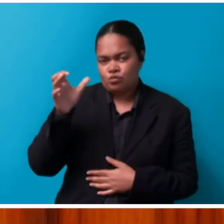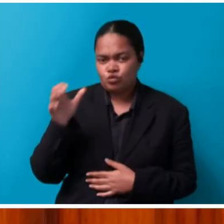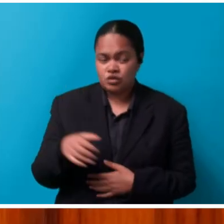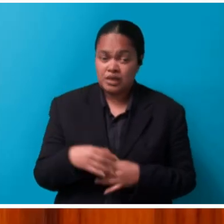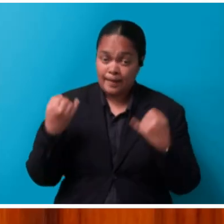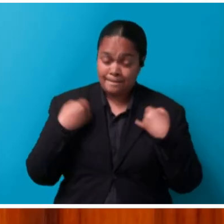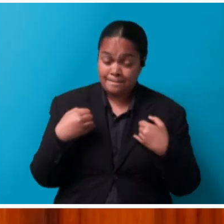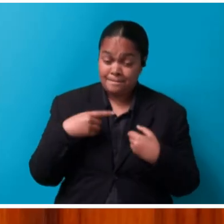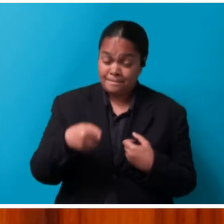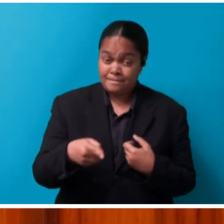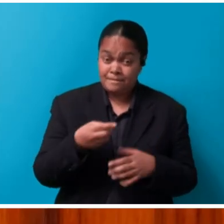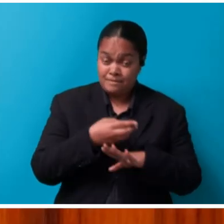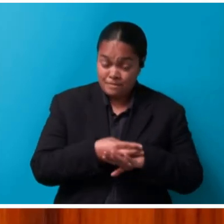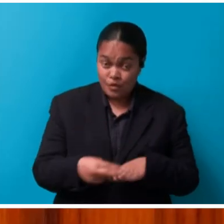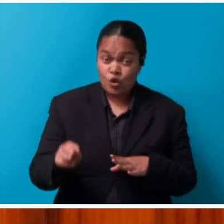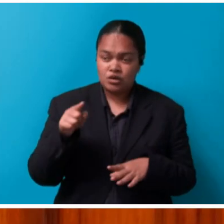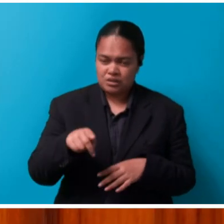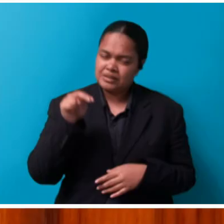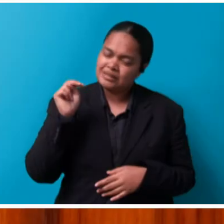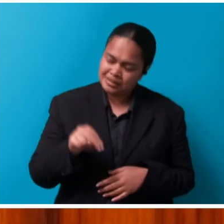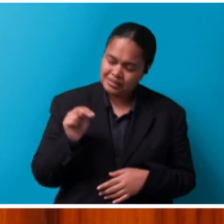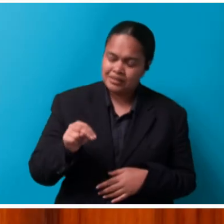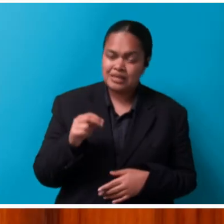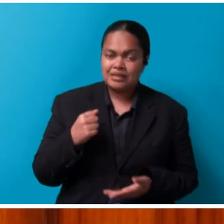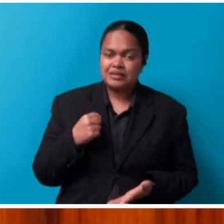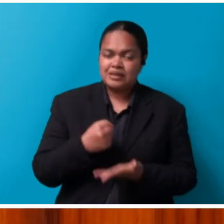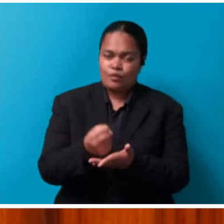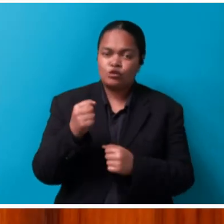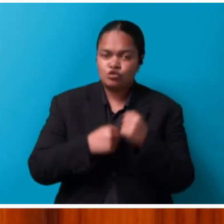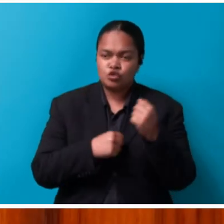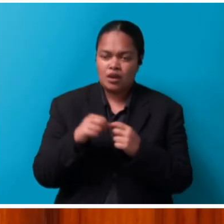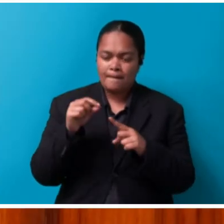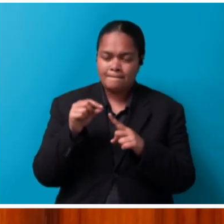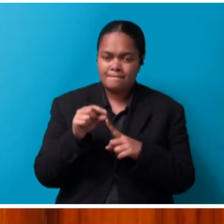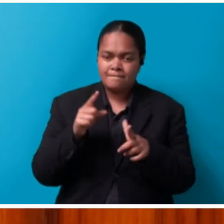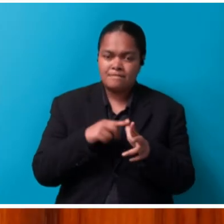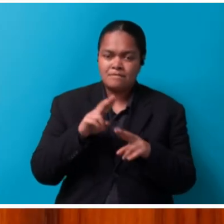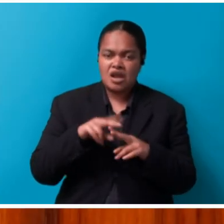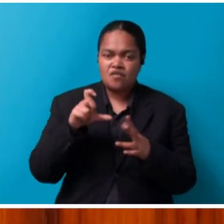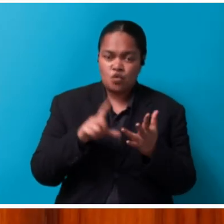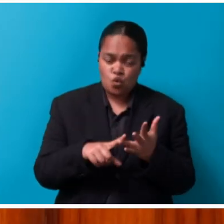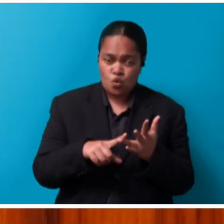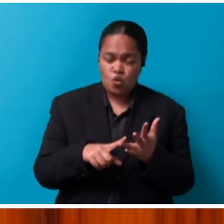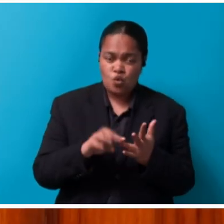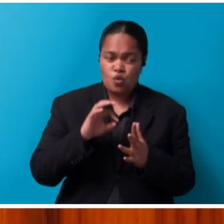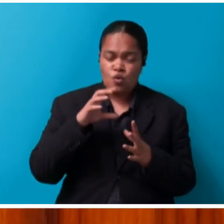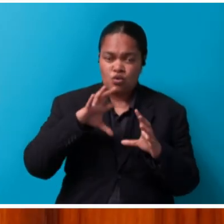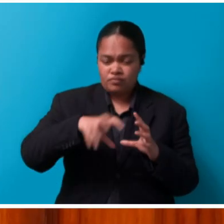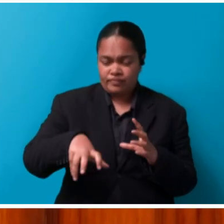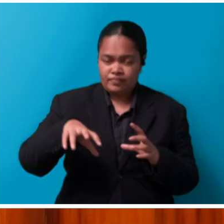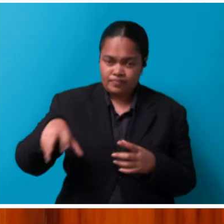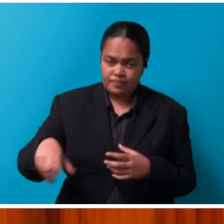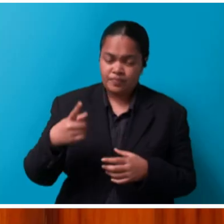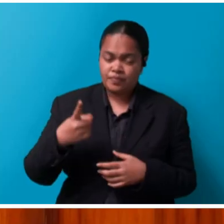this model will most definitely require the support structures of the PAFCO facility as well as a more efficient freight system